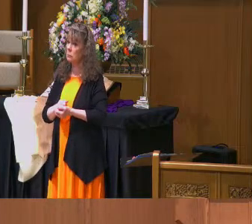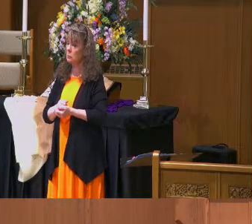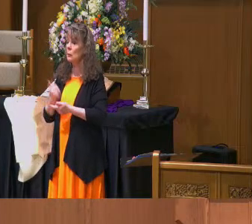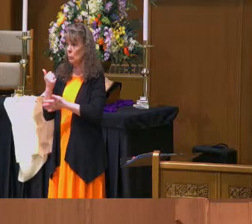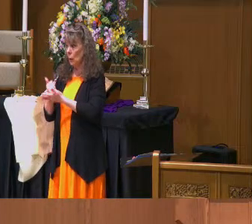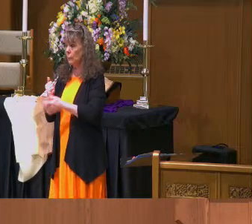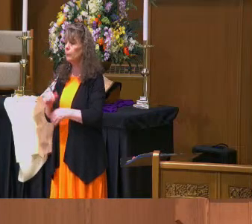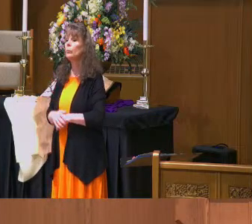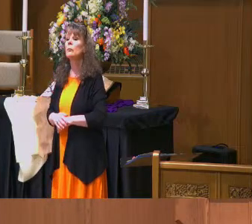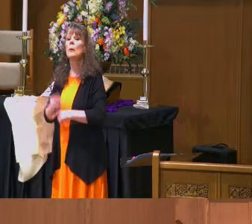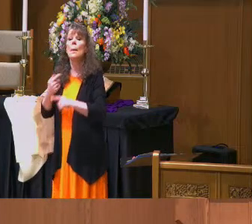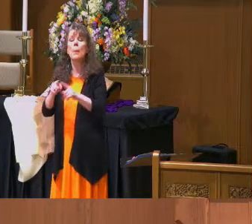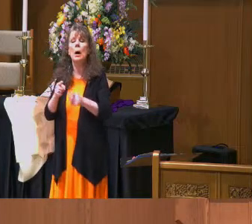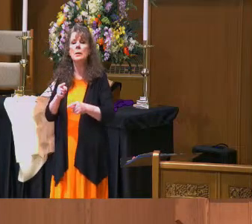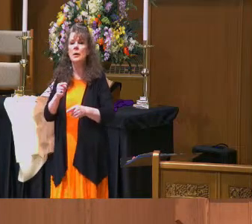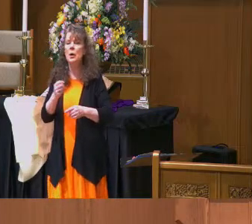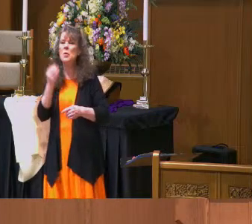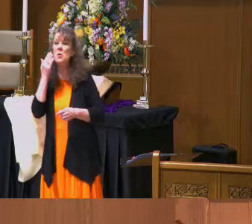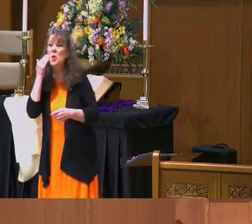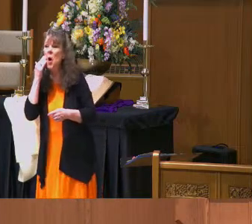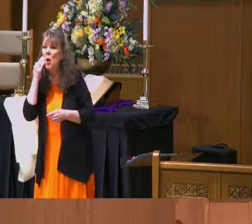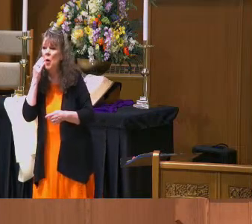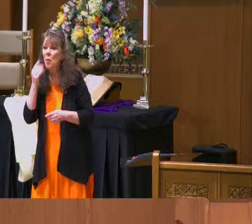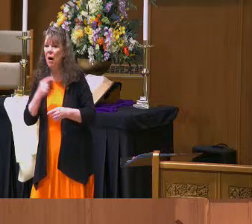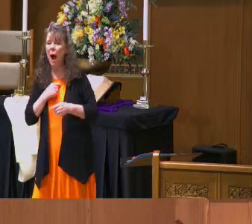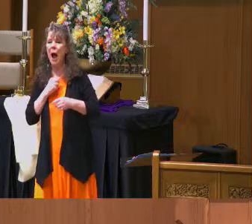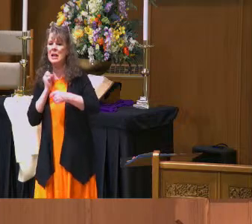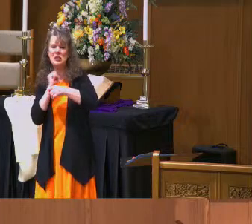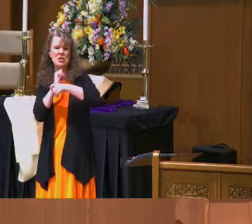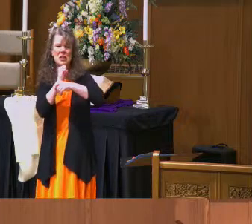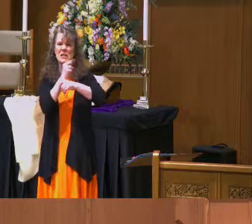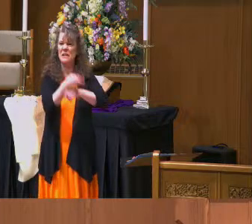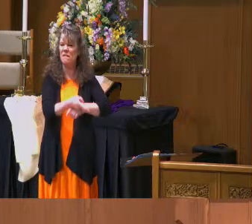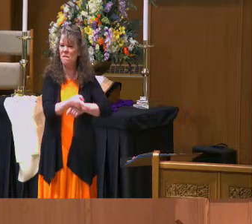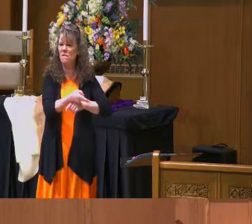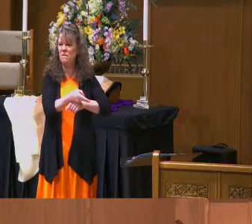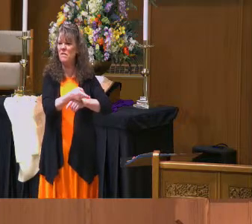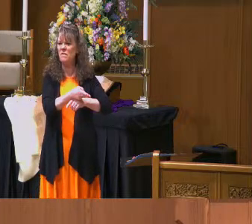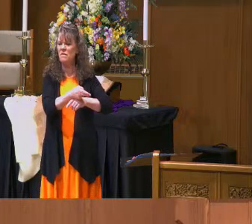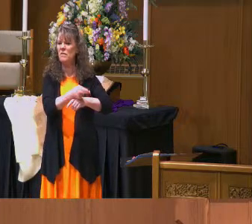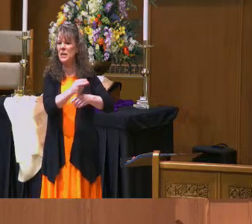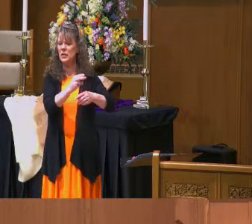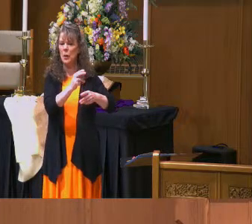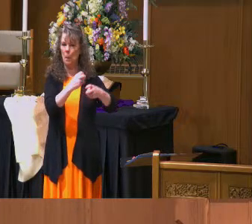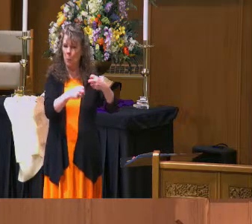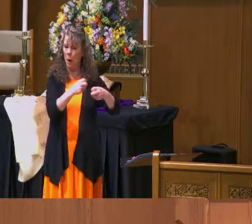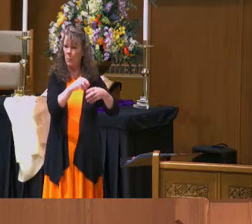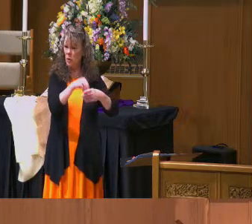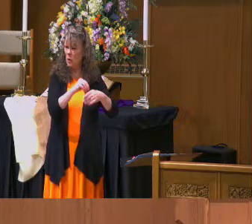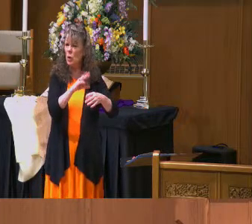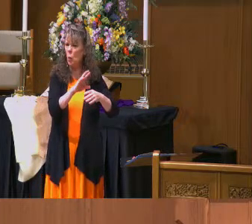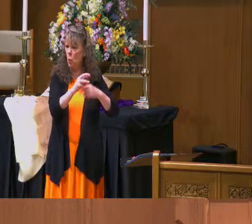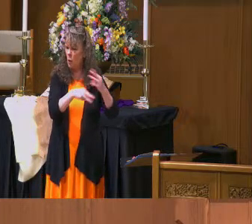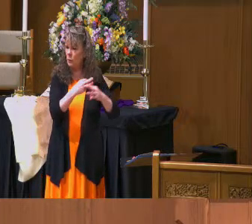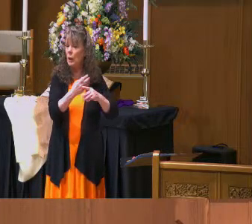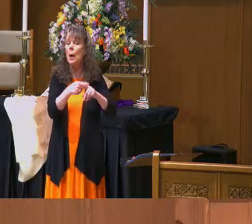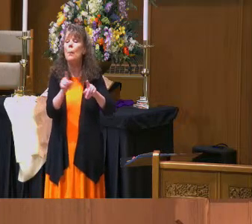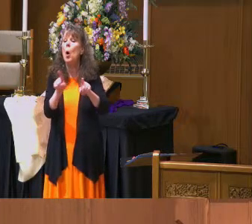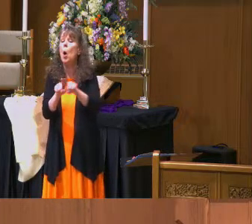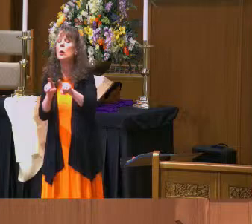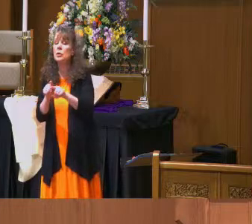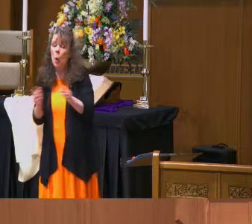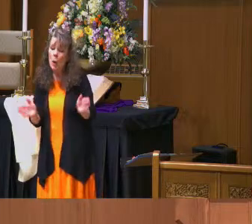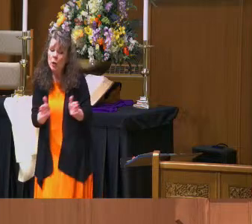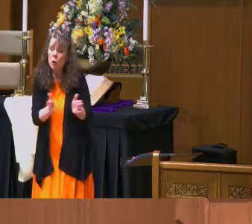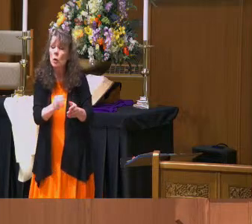"But take heart. I have overcome the world." But he's also given them encouragement as well, and